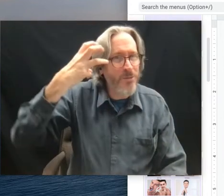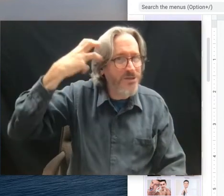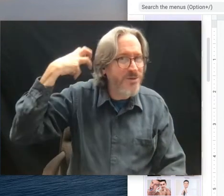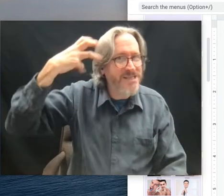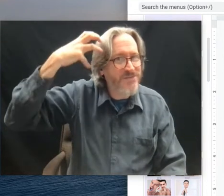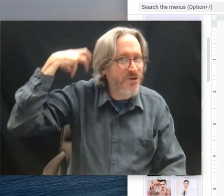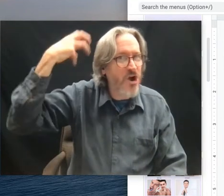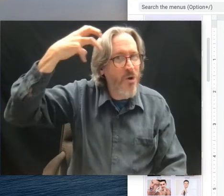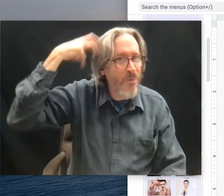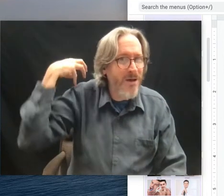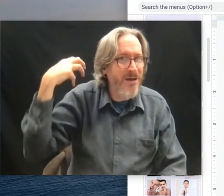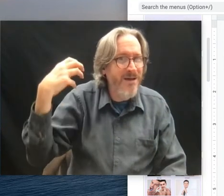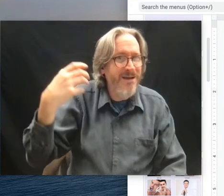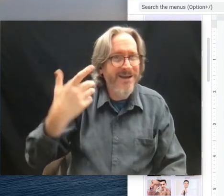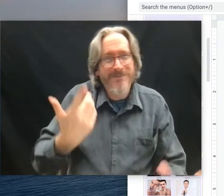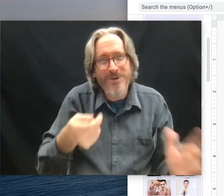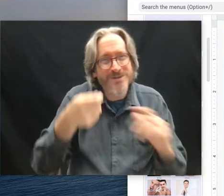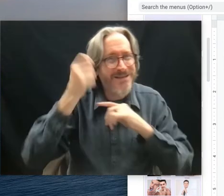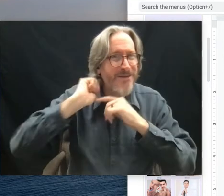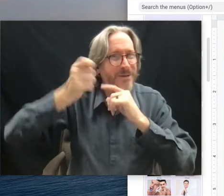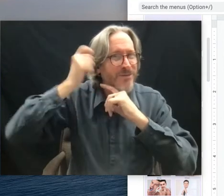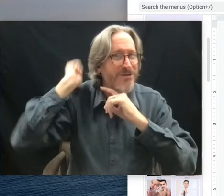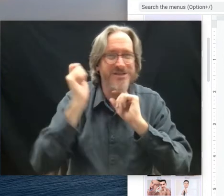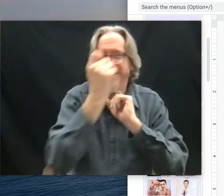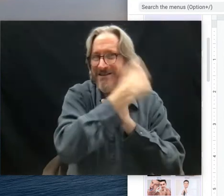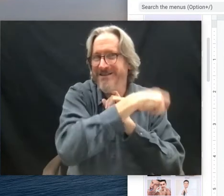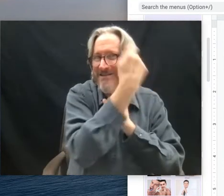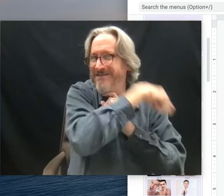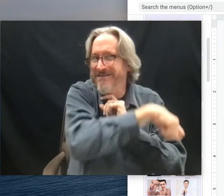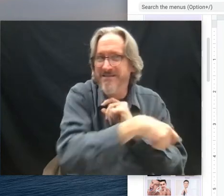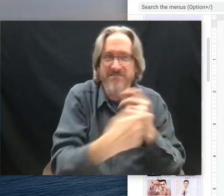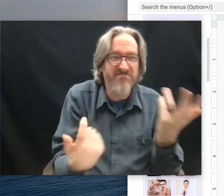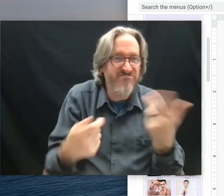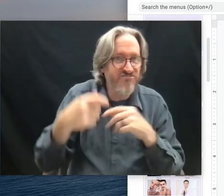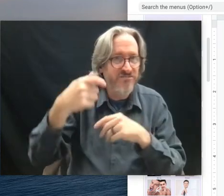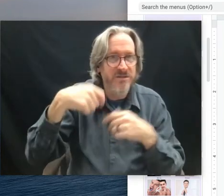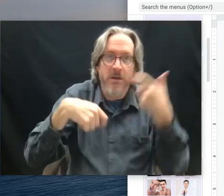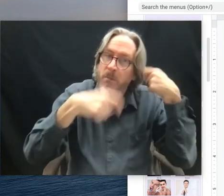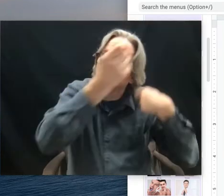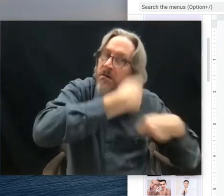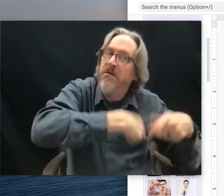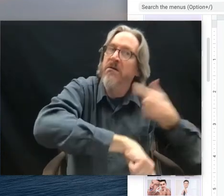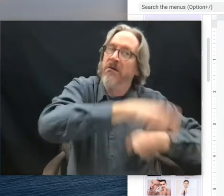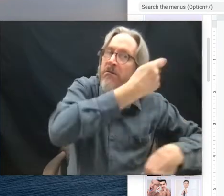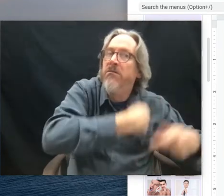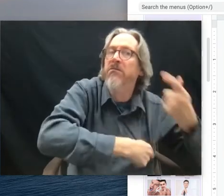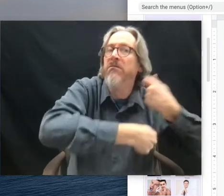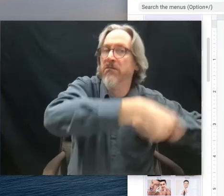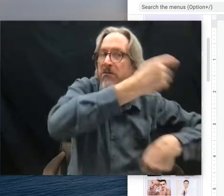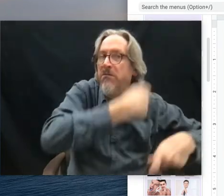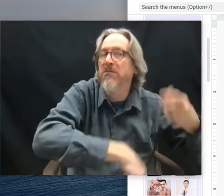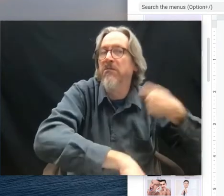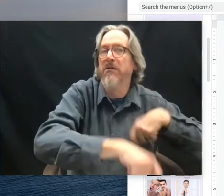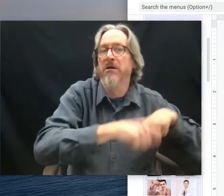Some people will do this for comb. Most of the time people just